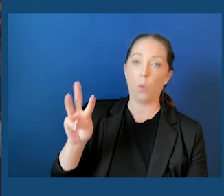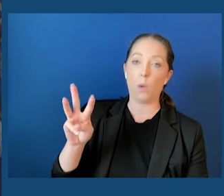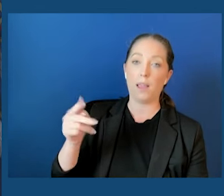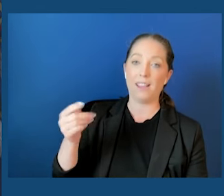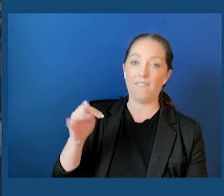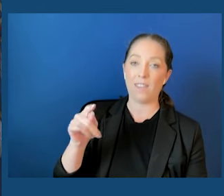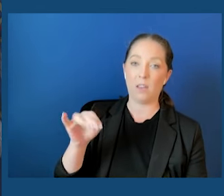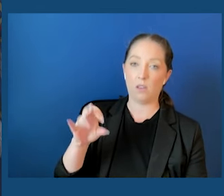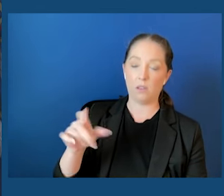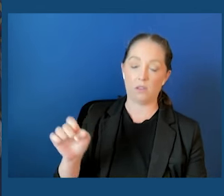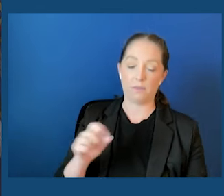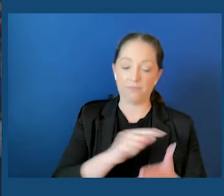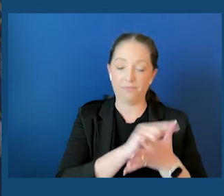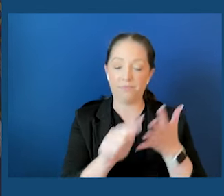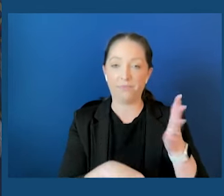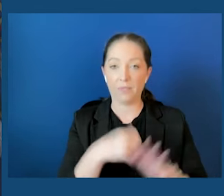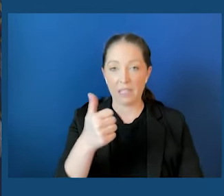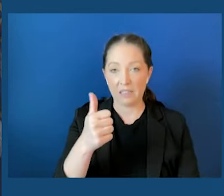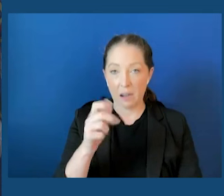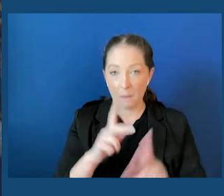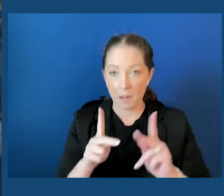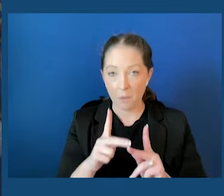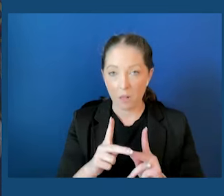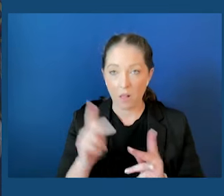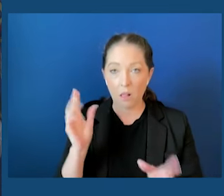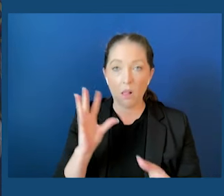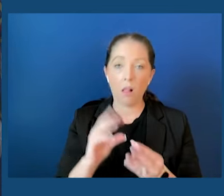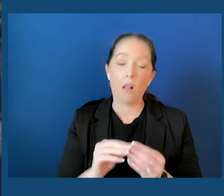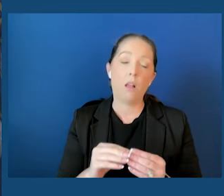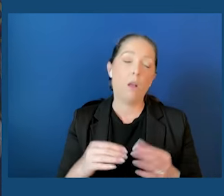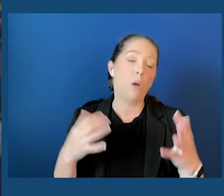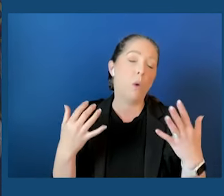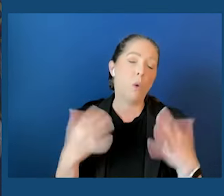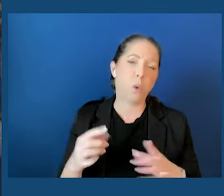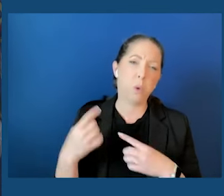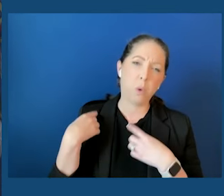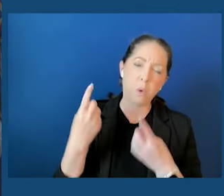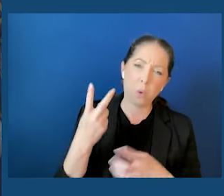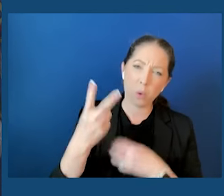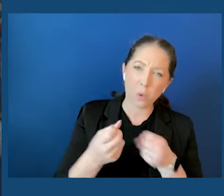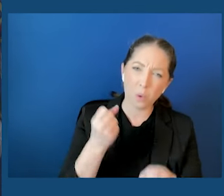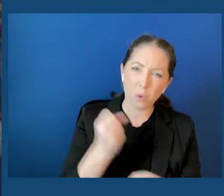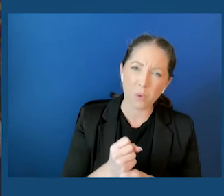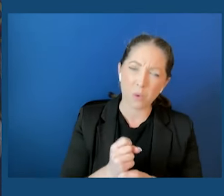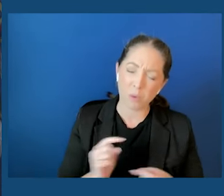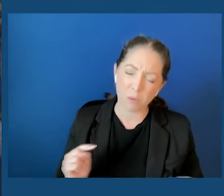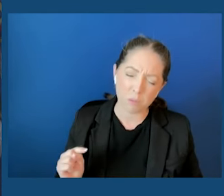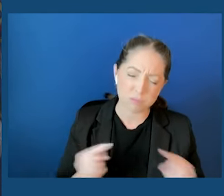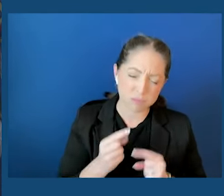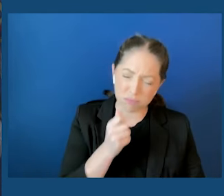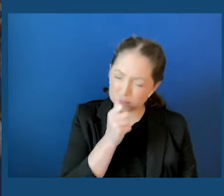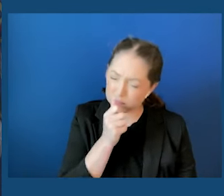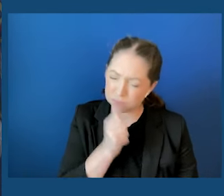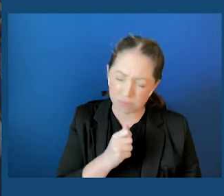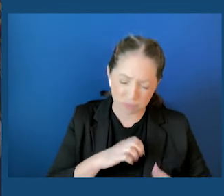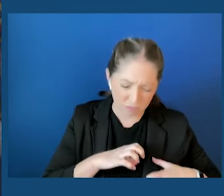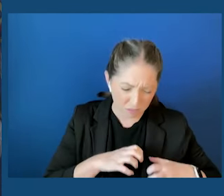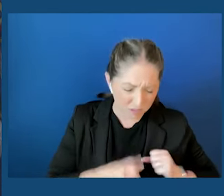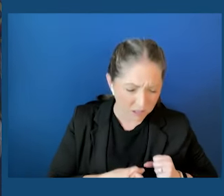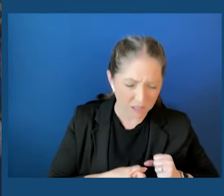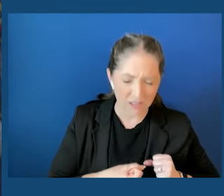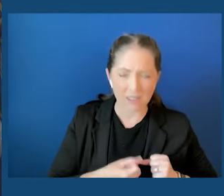These 2 years, I cannot imagine the searing pain, the empty seat at the dinner table, the office, the front